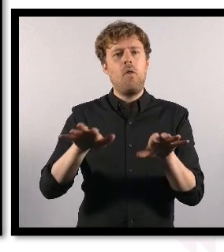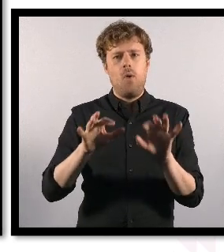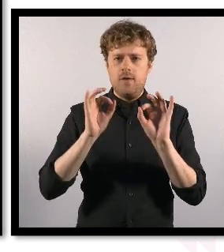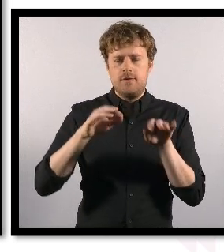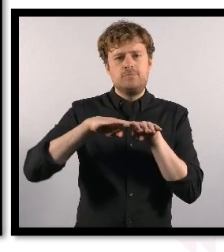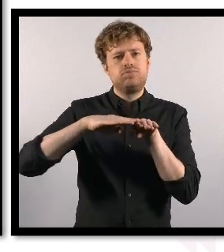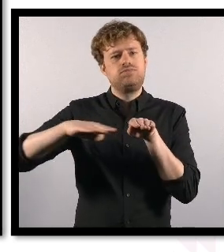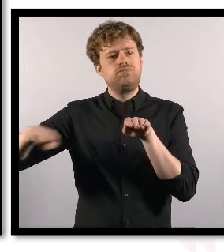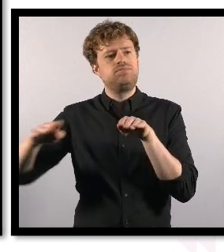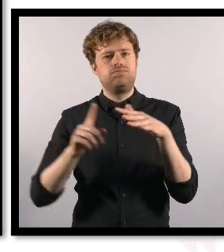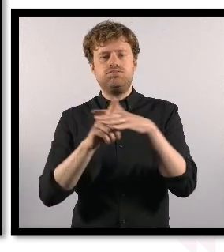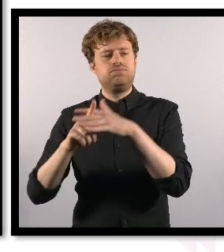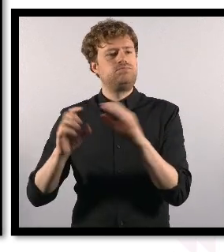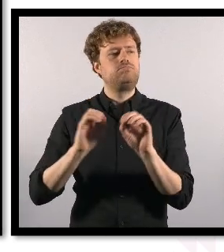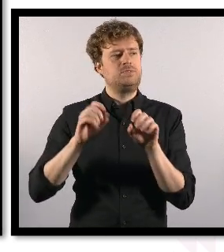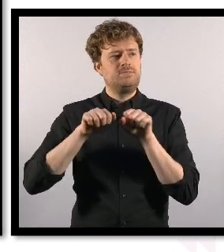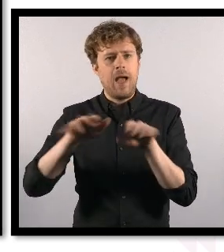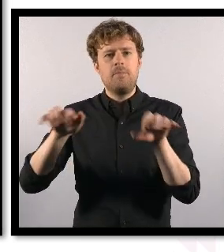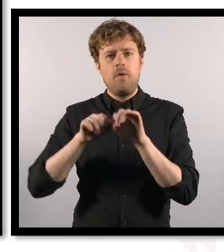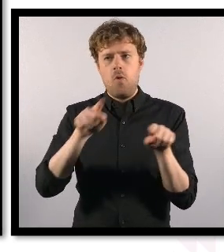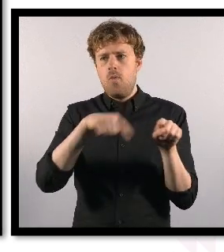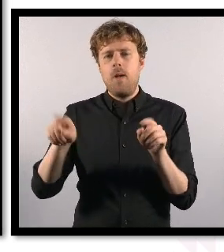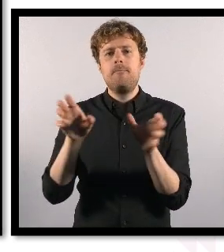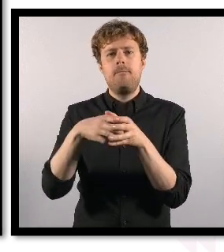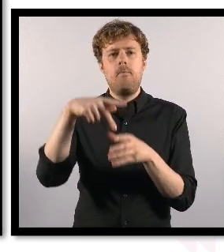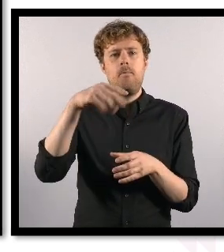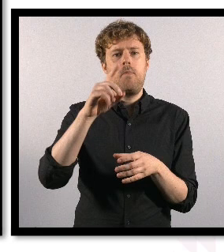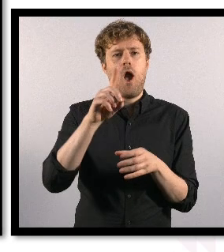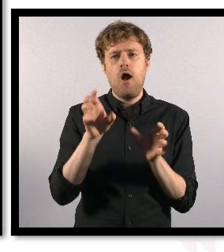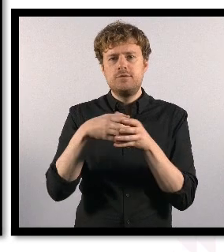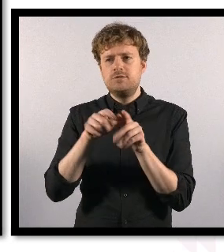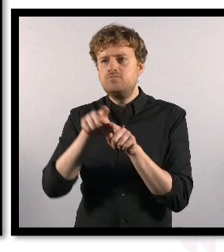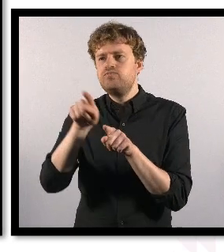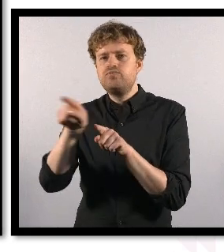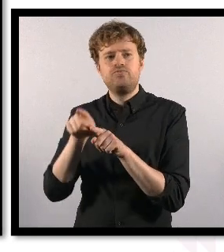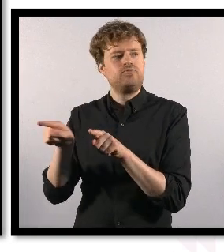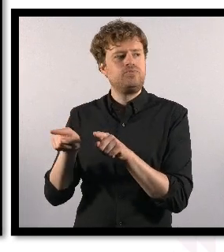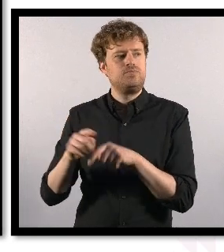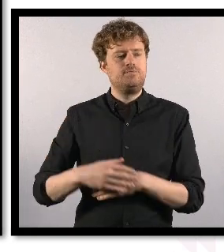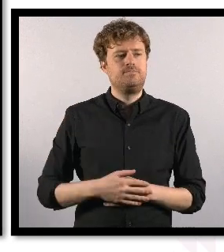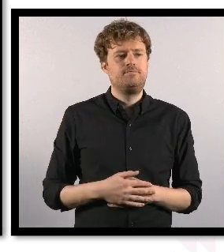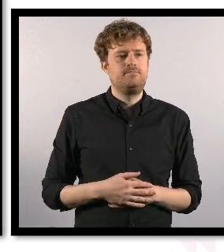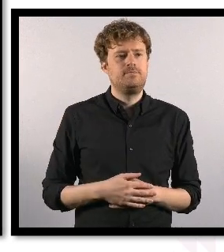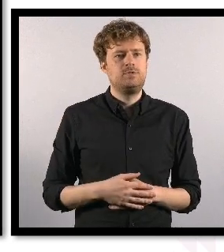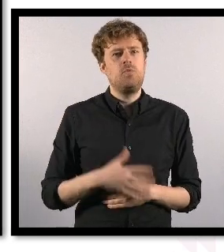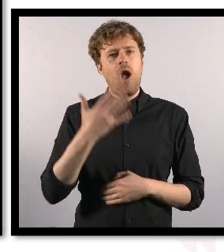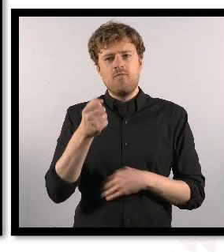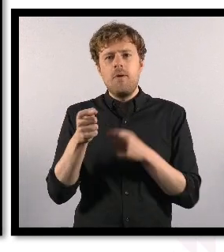management. We can also tap on the growing and thriving ecosystem for data on